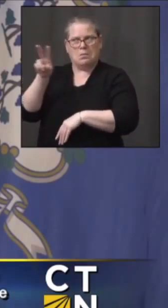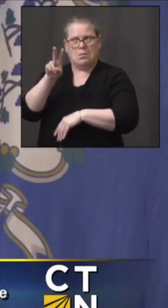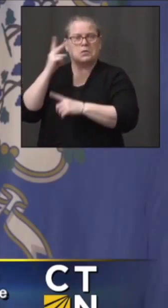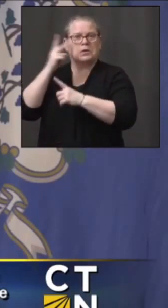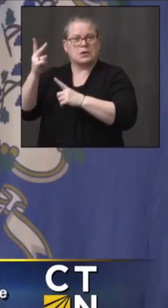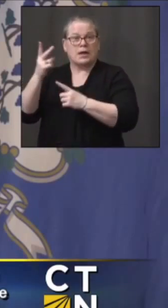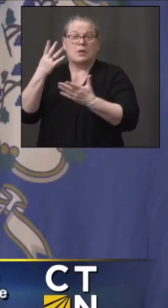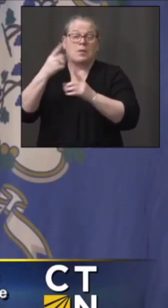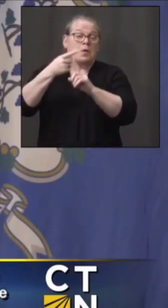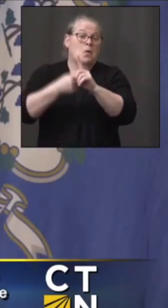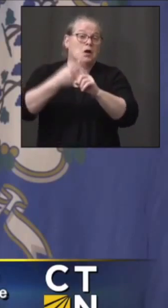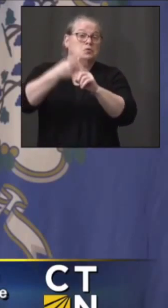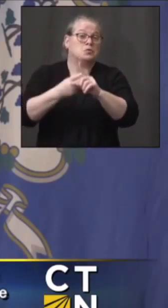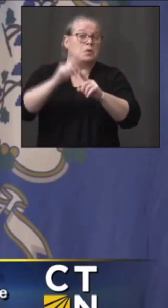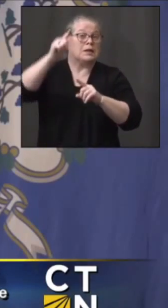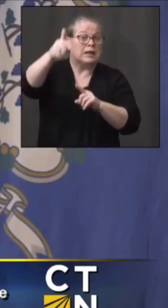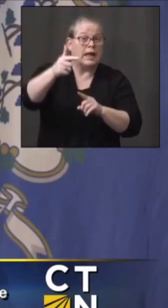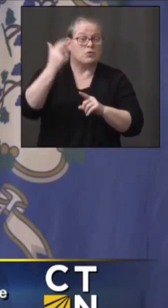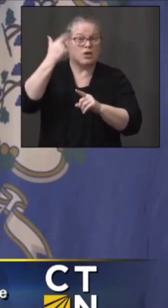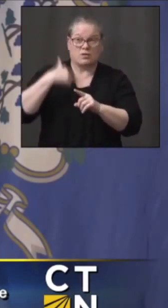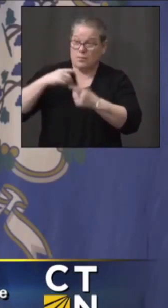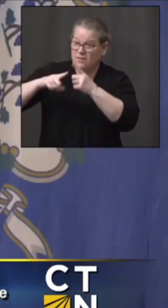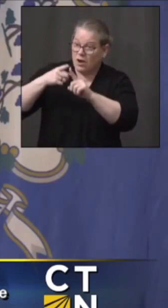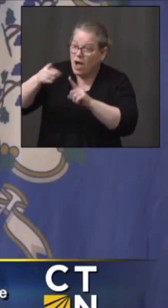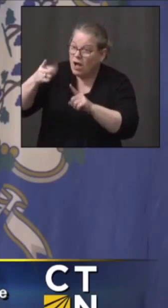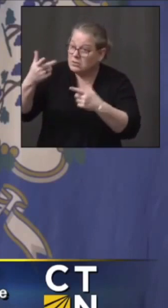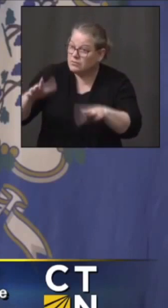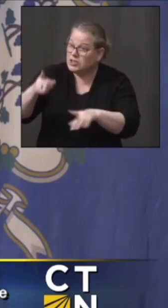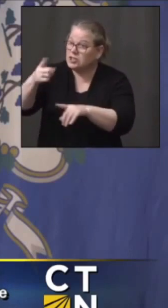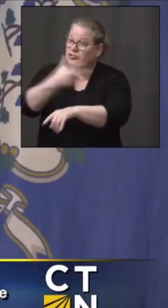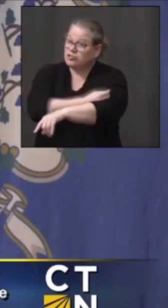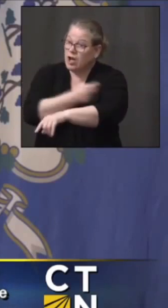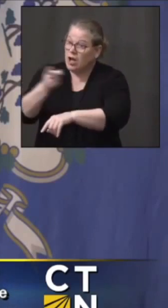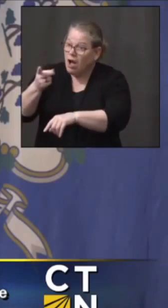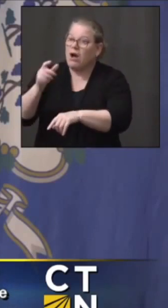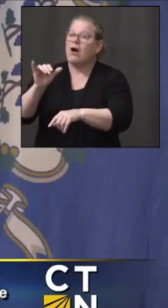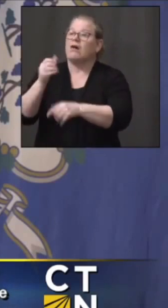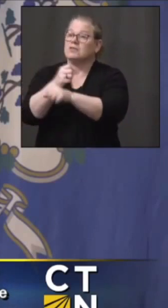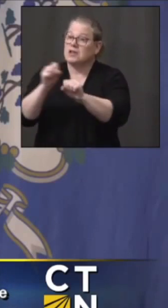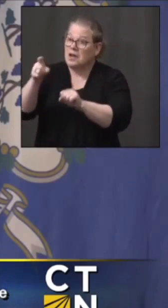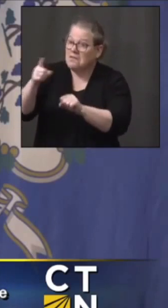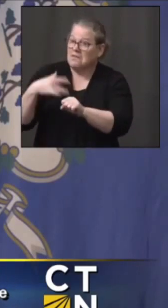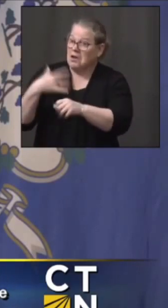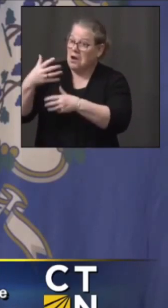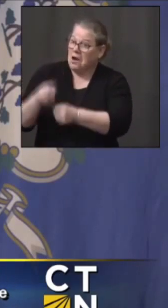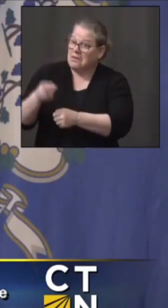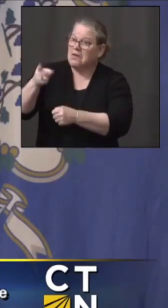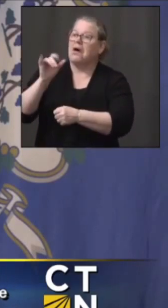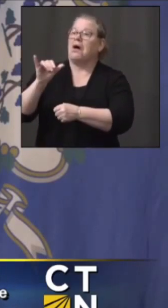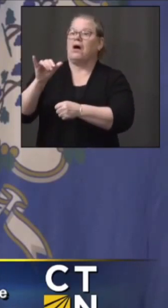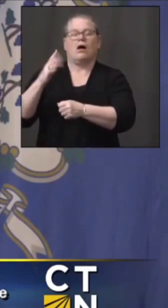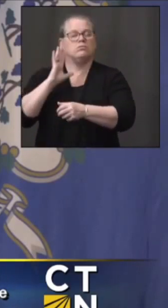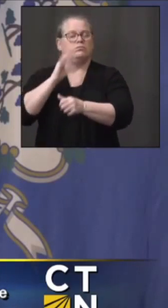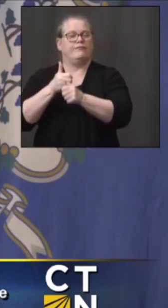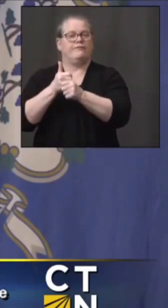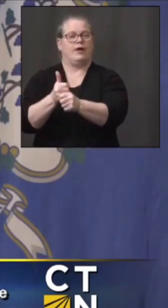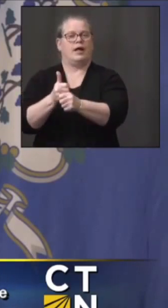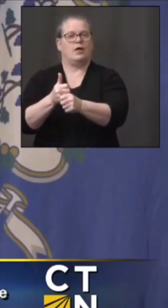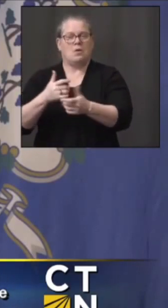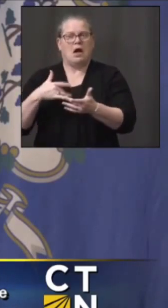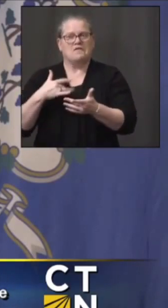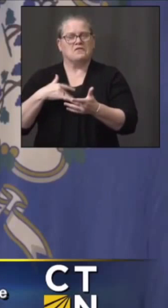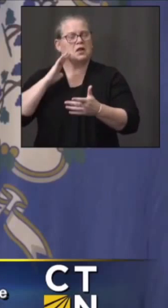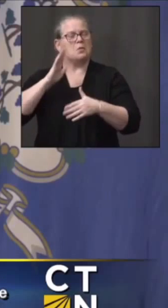friends have done it. They've done it safely. They're feeling more confident that they've been vaccinated. And I think this is going to sort itself